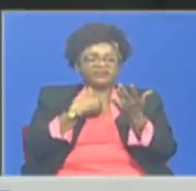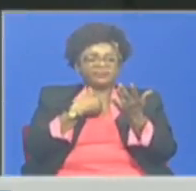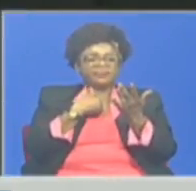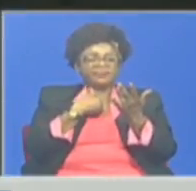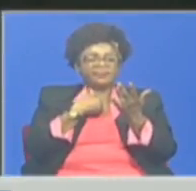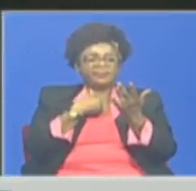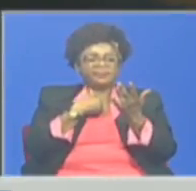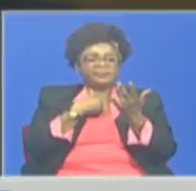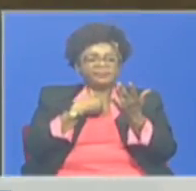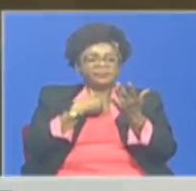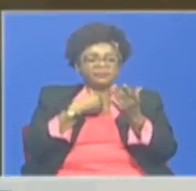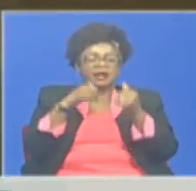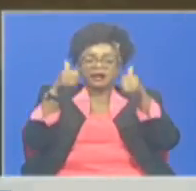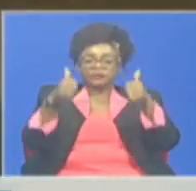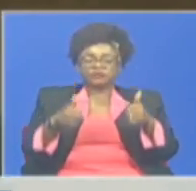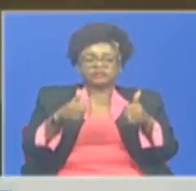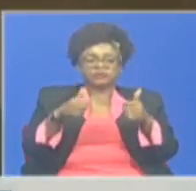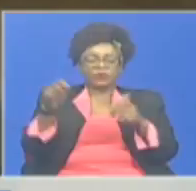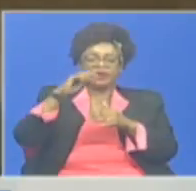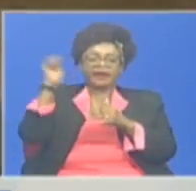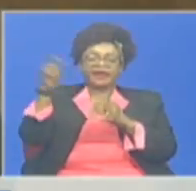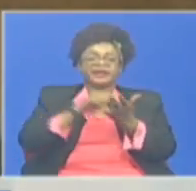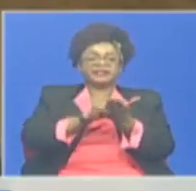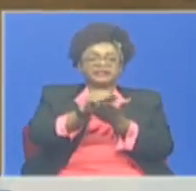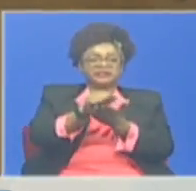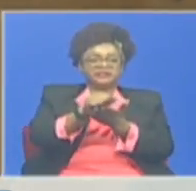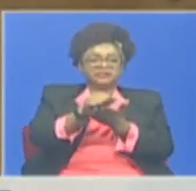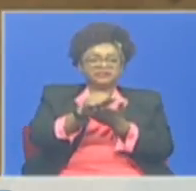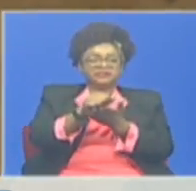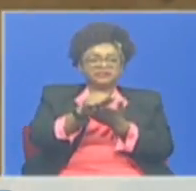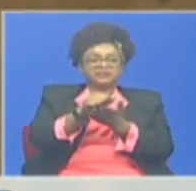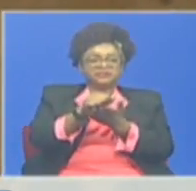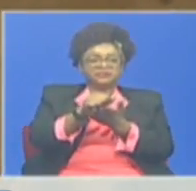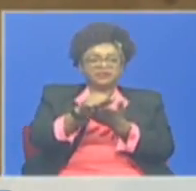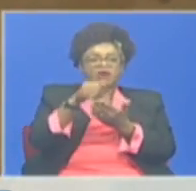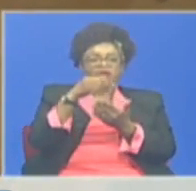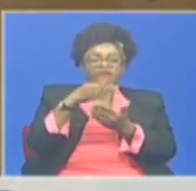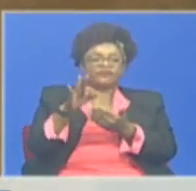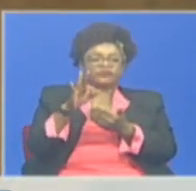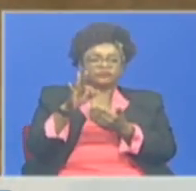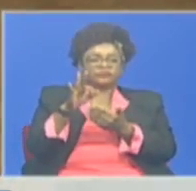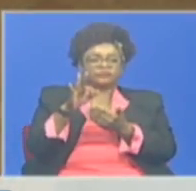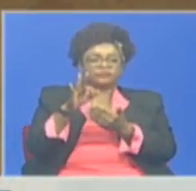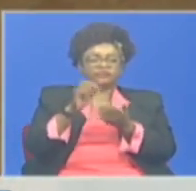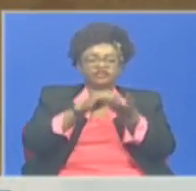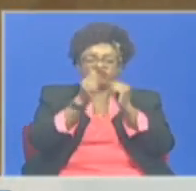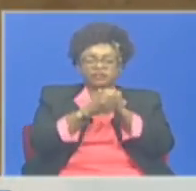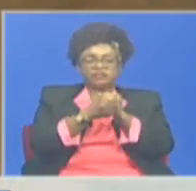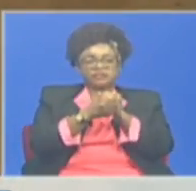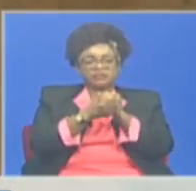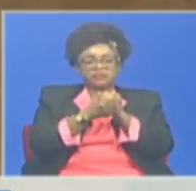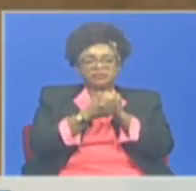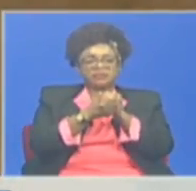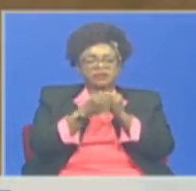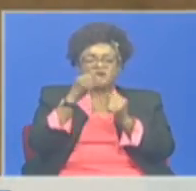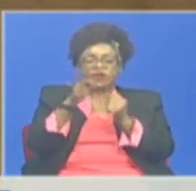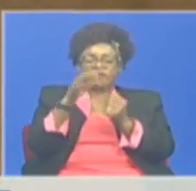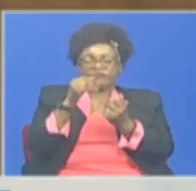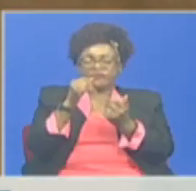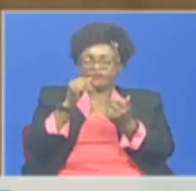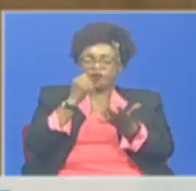a notice on the Kenya Gazette for the presumed change of office